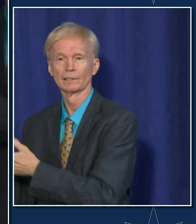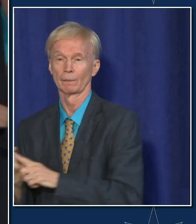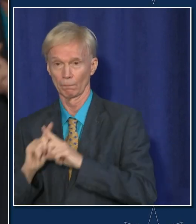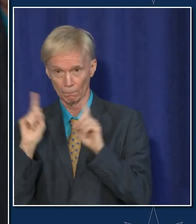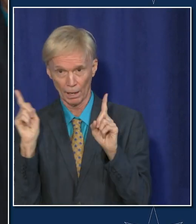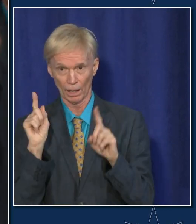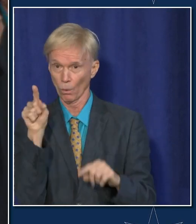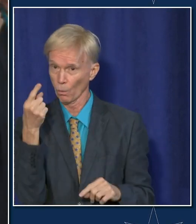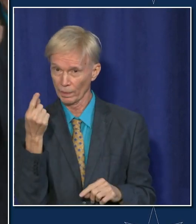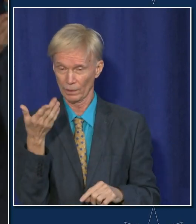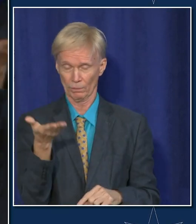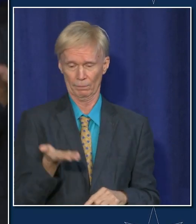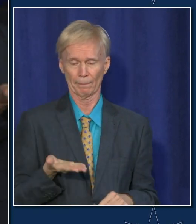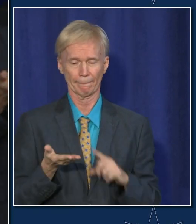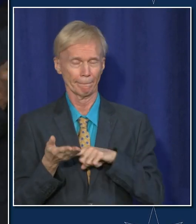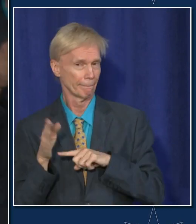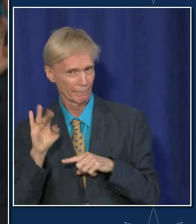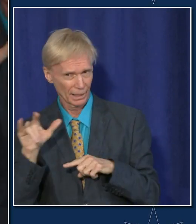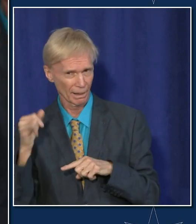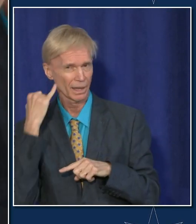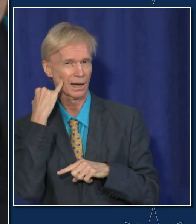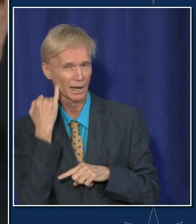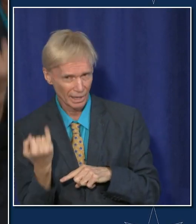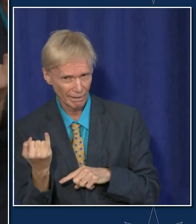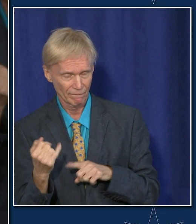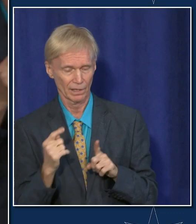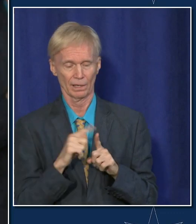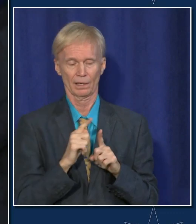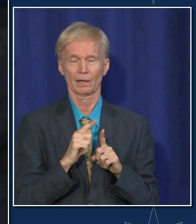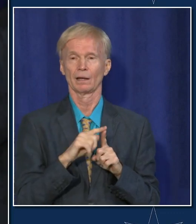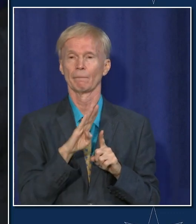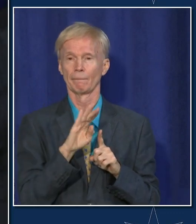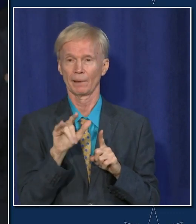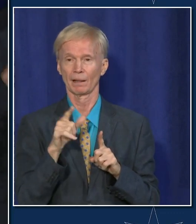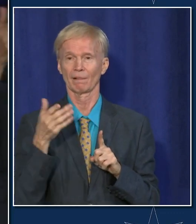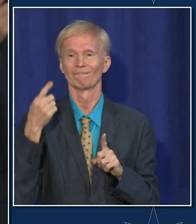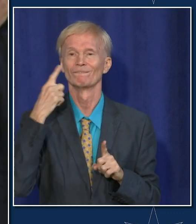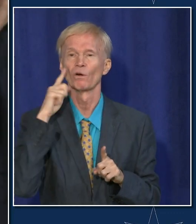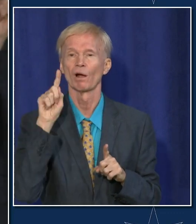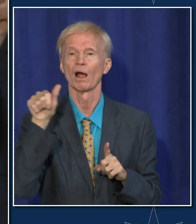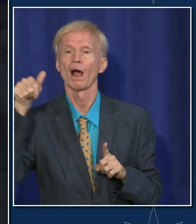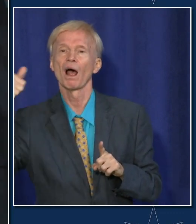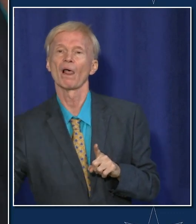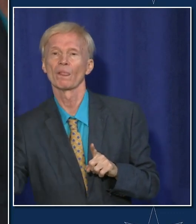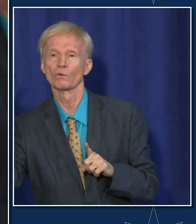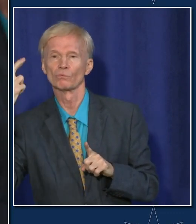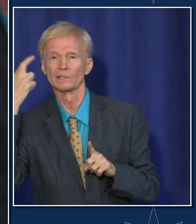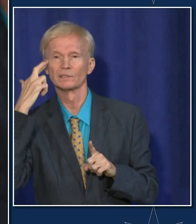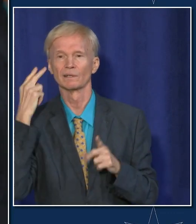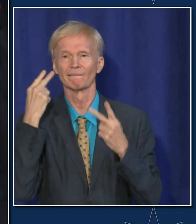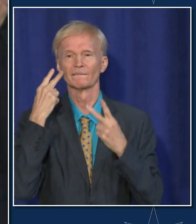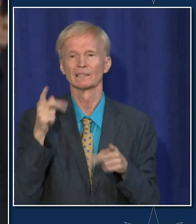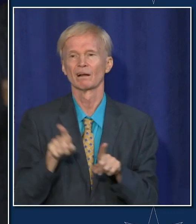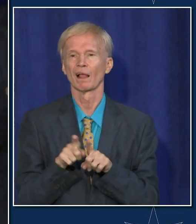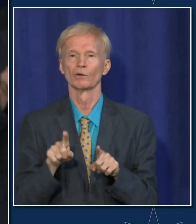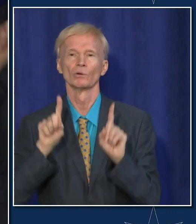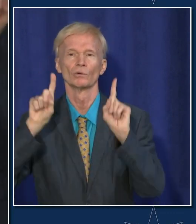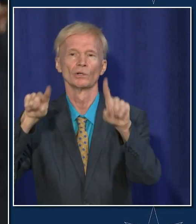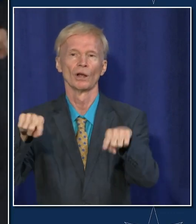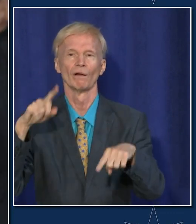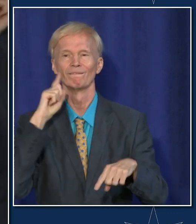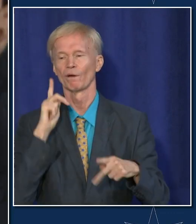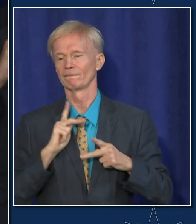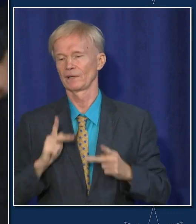bill related to vaccine is if they got that vaccine as part of another visit. So if they were seeing their primary care provider and they were